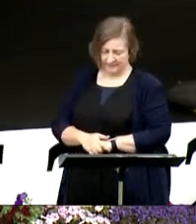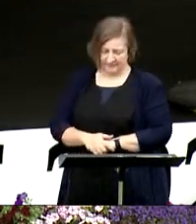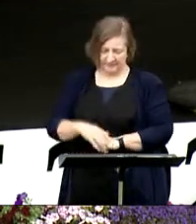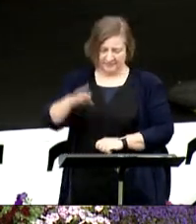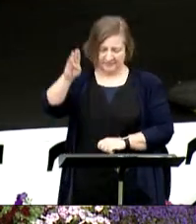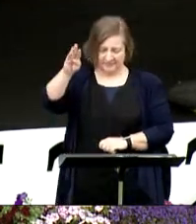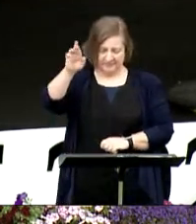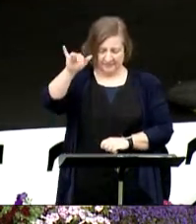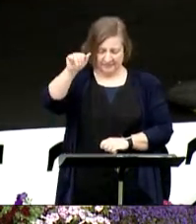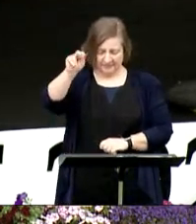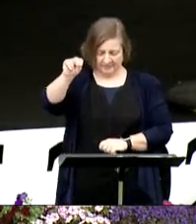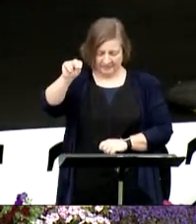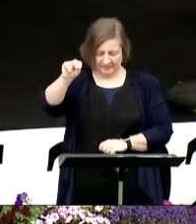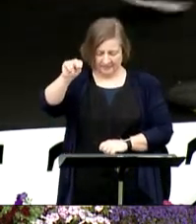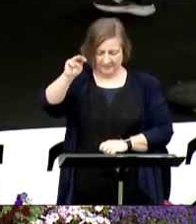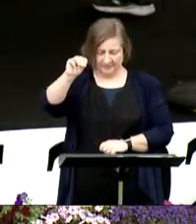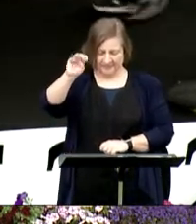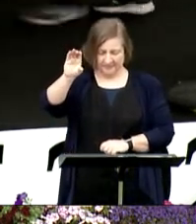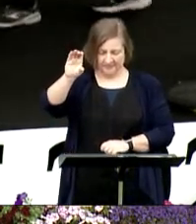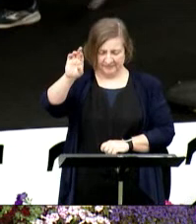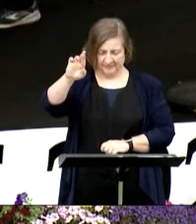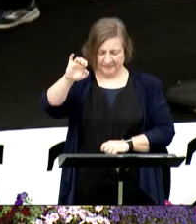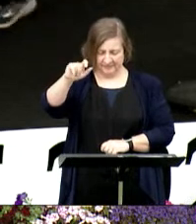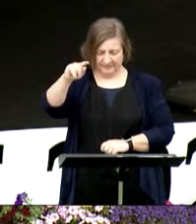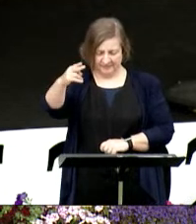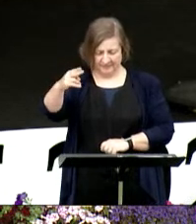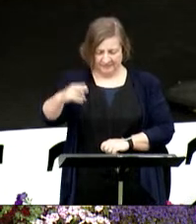Brian McGrath.